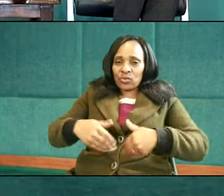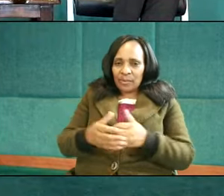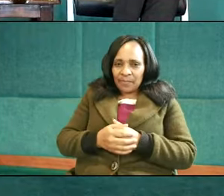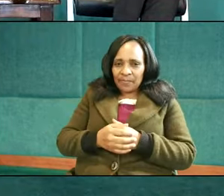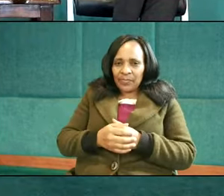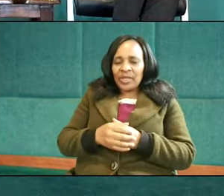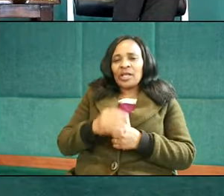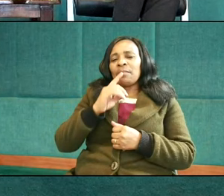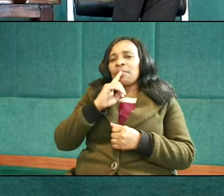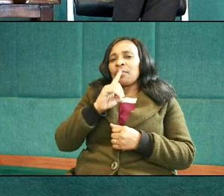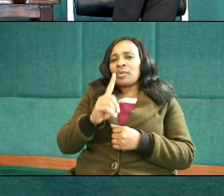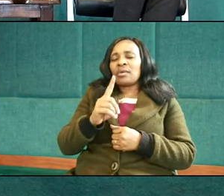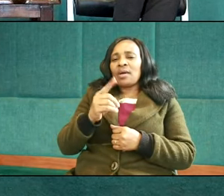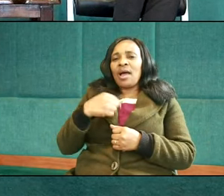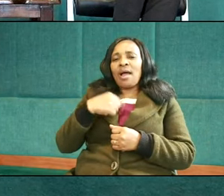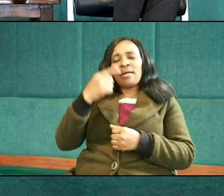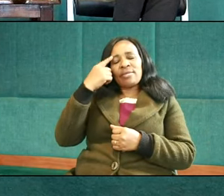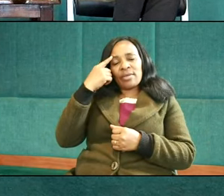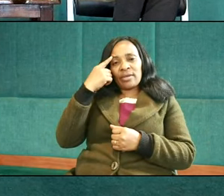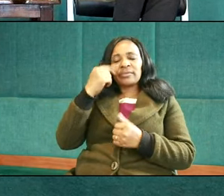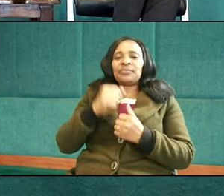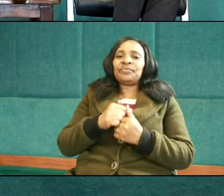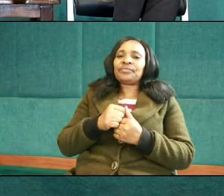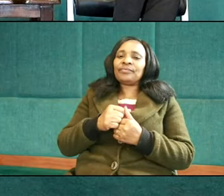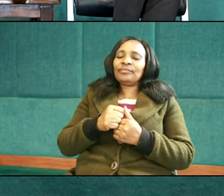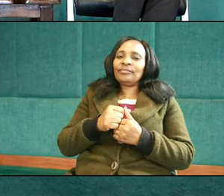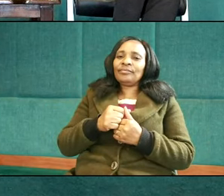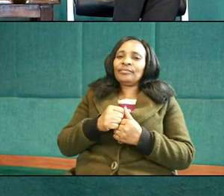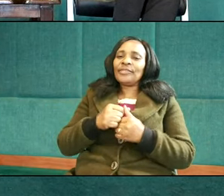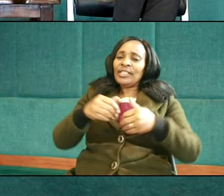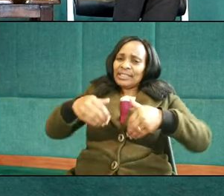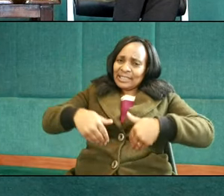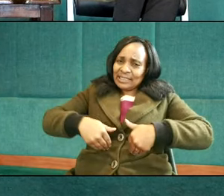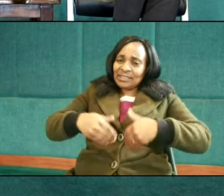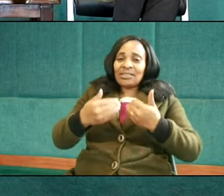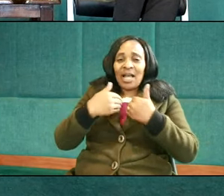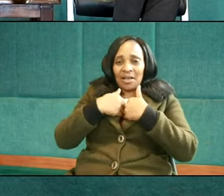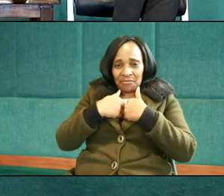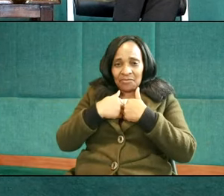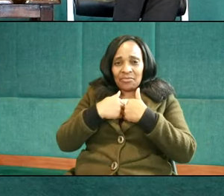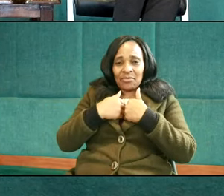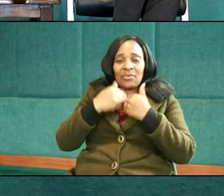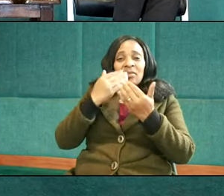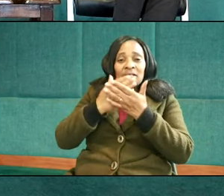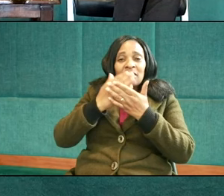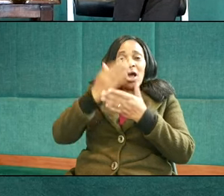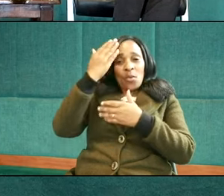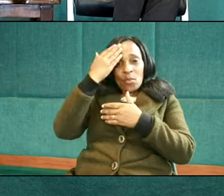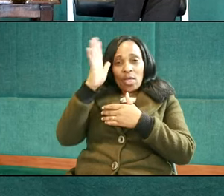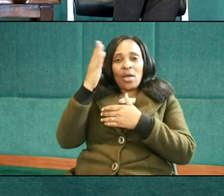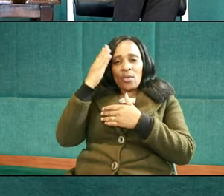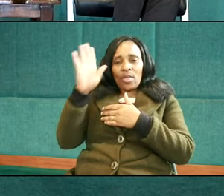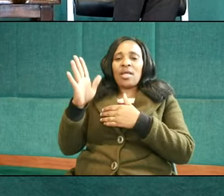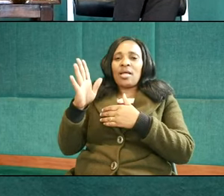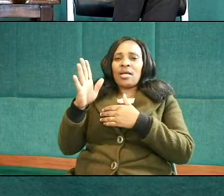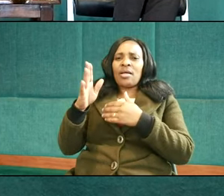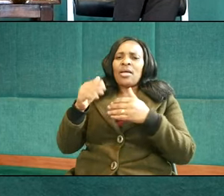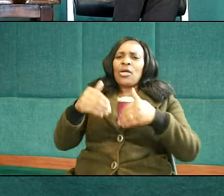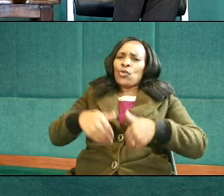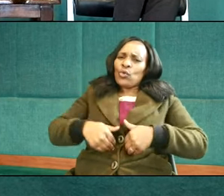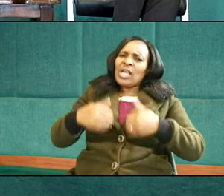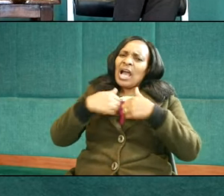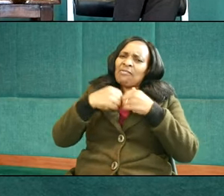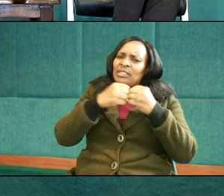Okay, so I think we as teens, we are really aware of this. Youth is determined as a